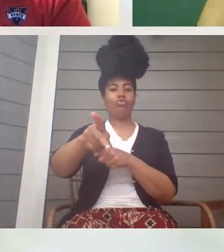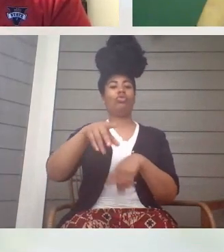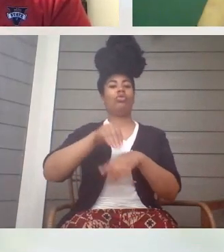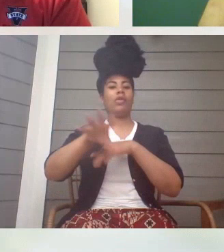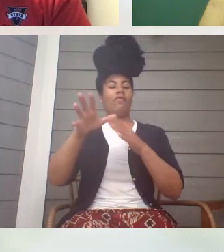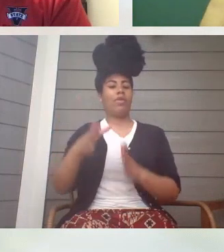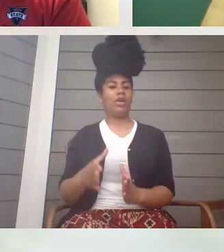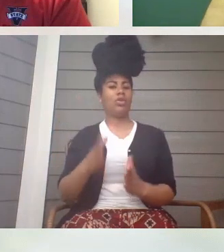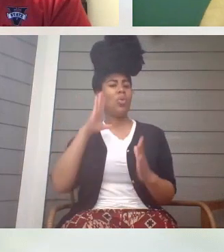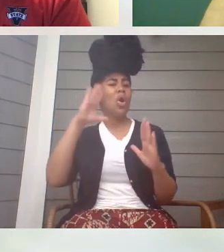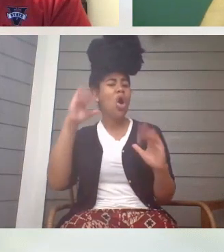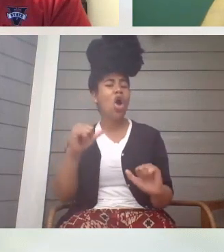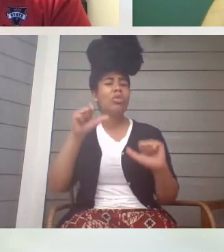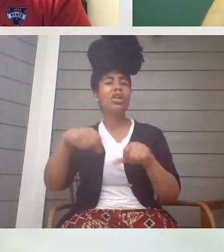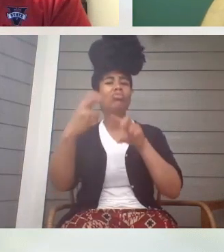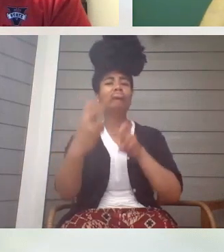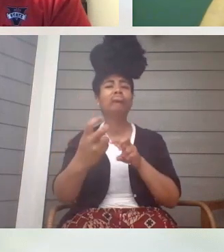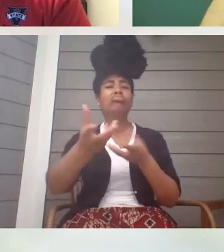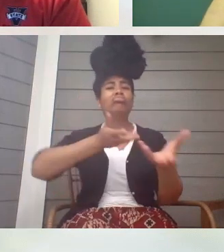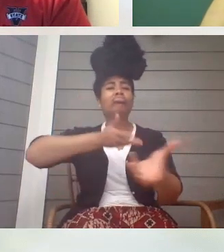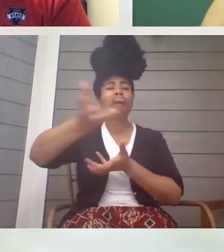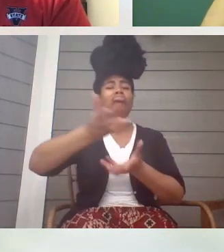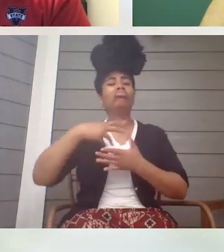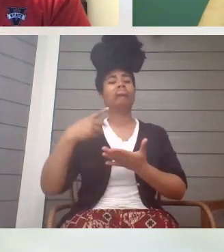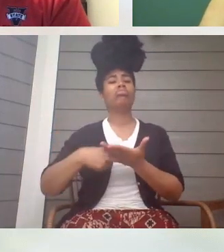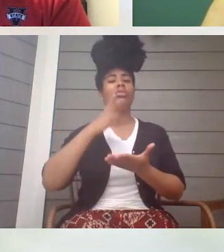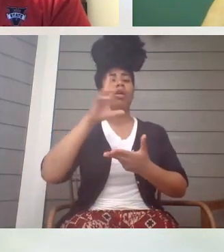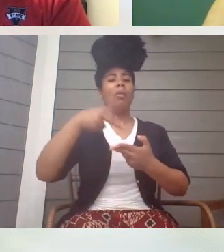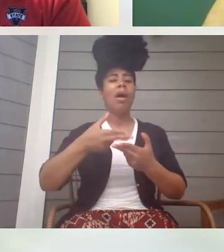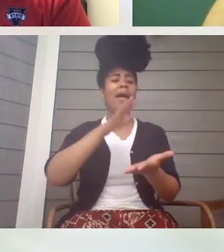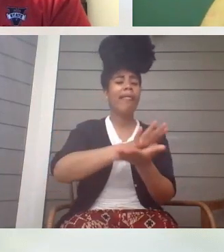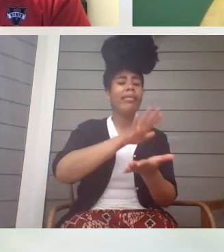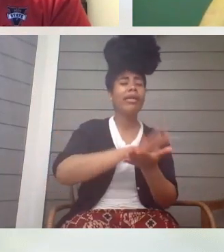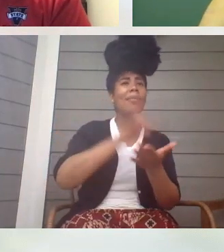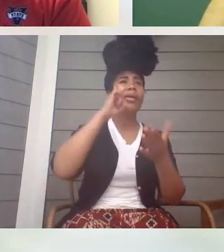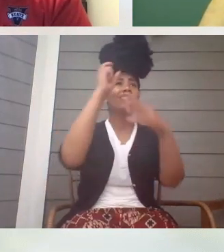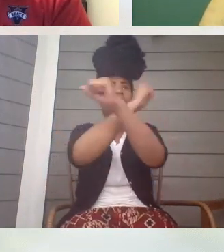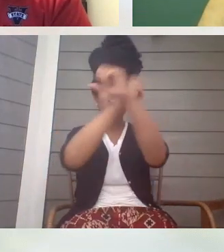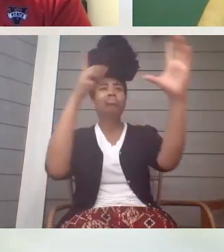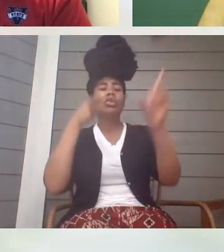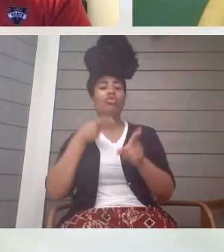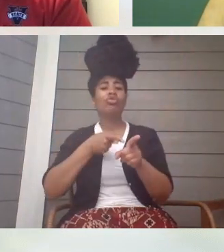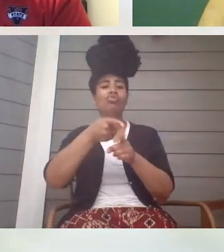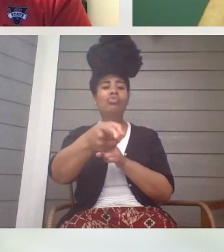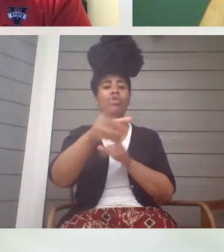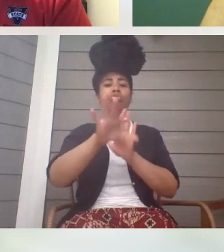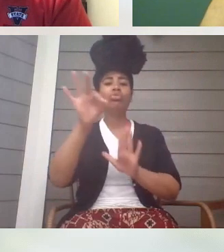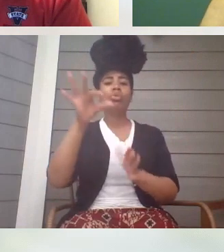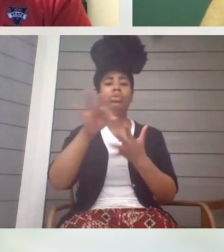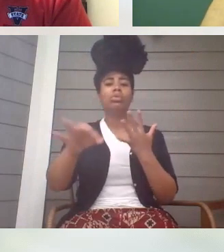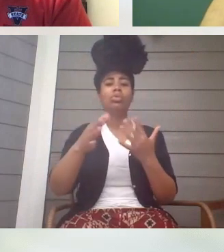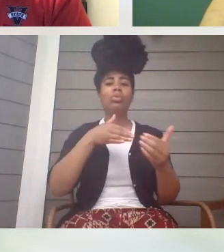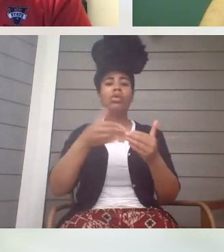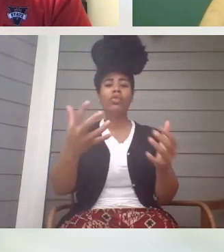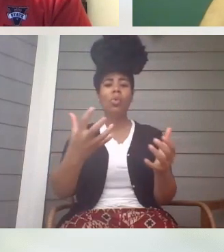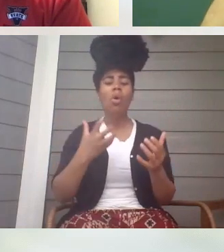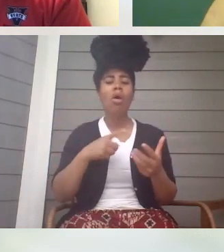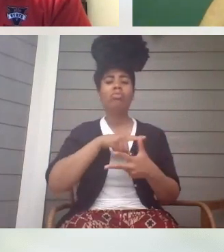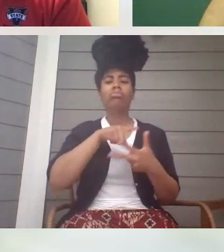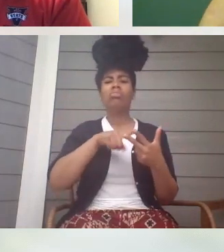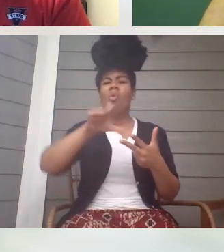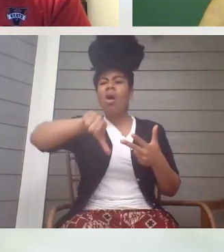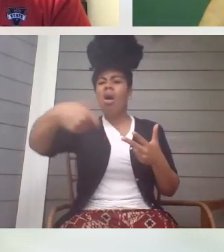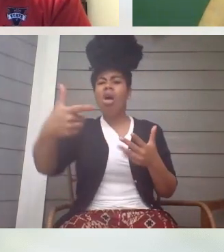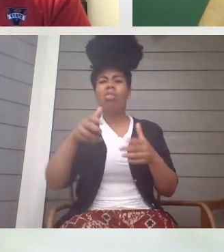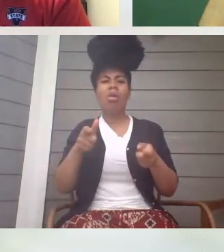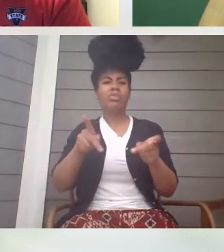hope to have a lot of conversations about academics, career choices, explore the different opportunities that are out there.